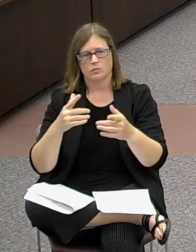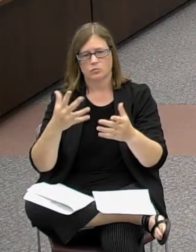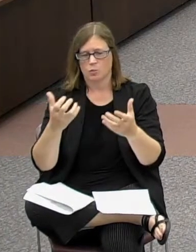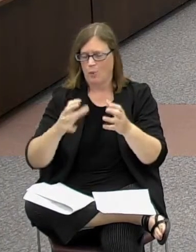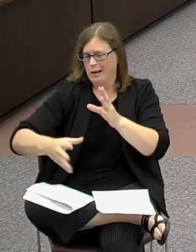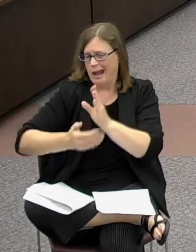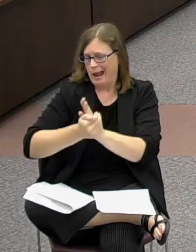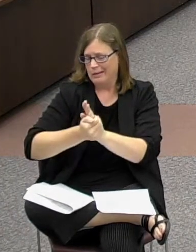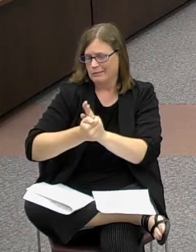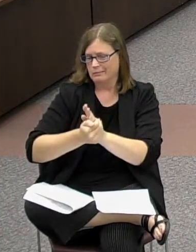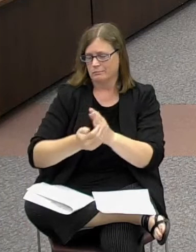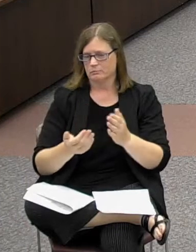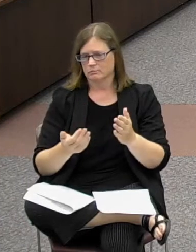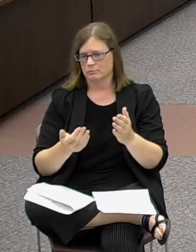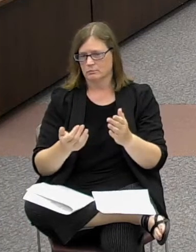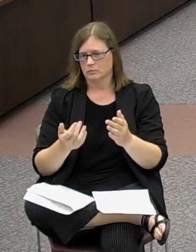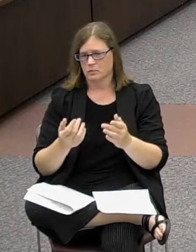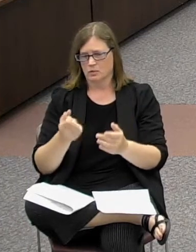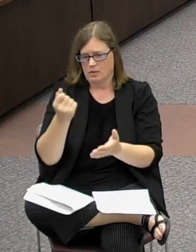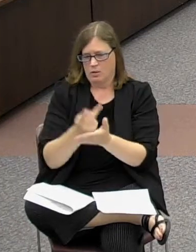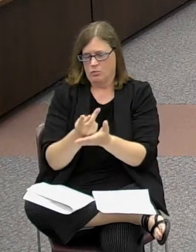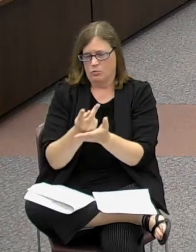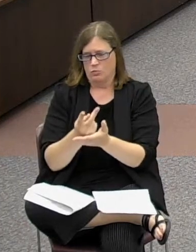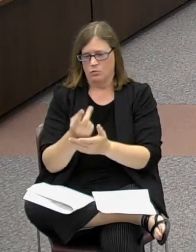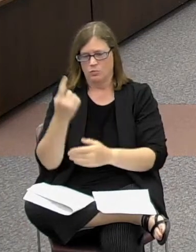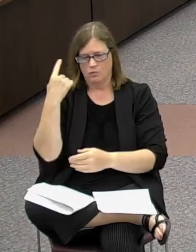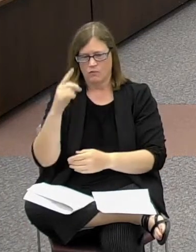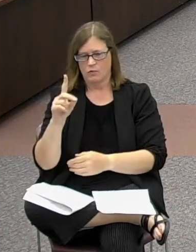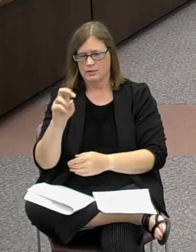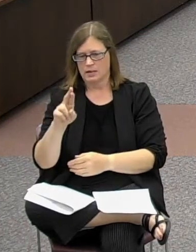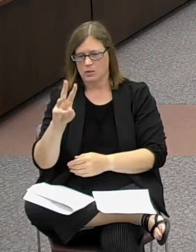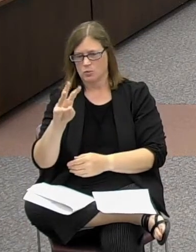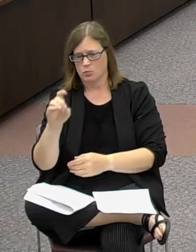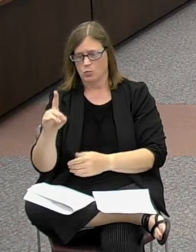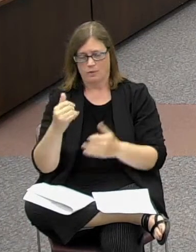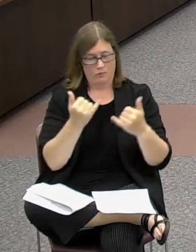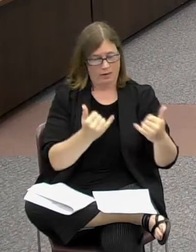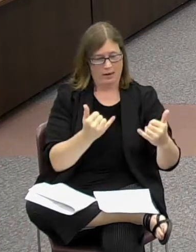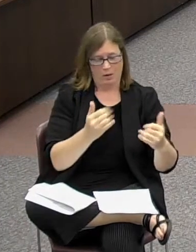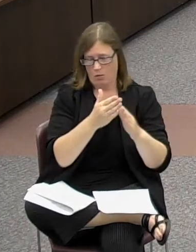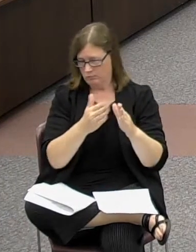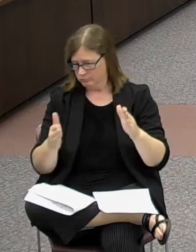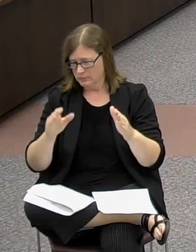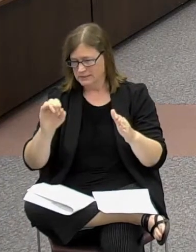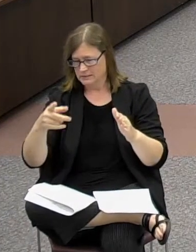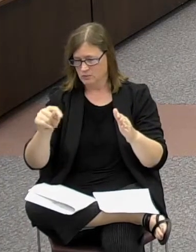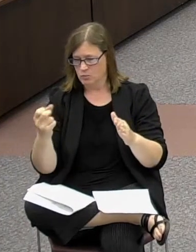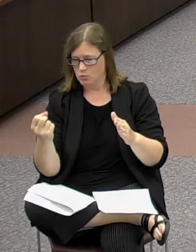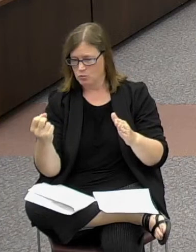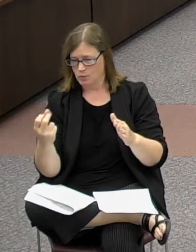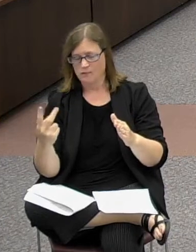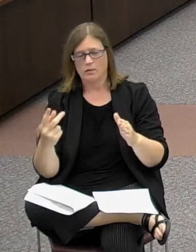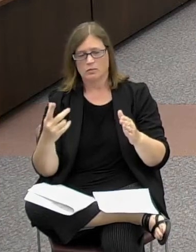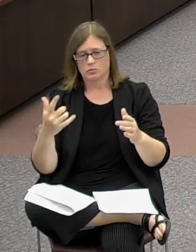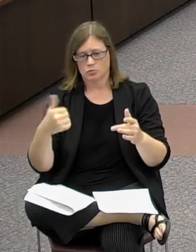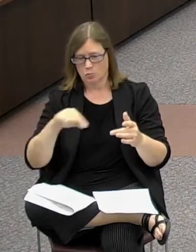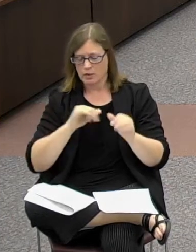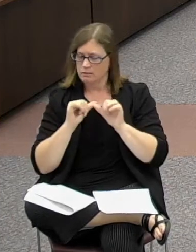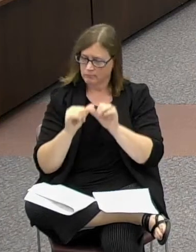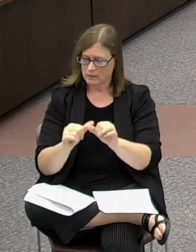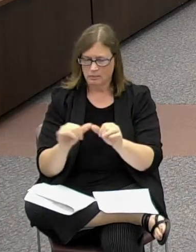that approval authority in for Dr. Wood between now and September 12th, just so we can keep, as we